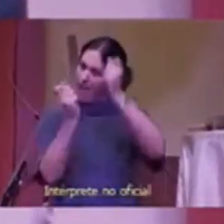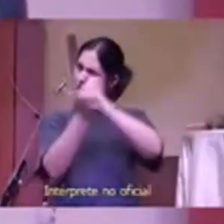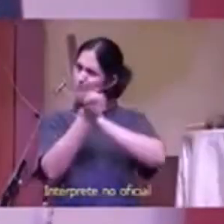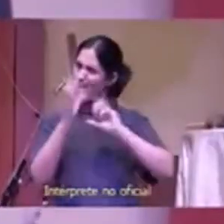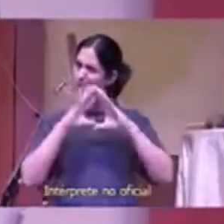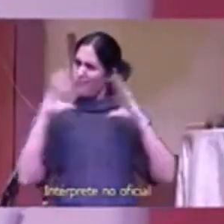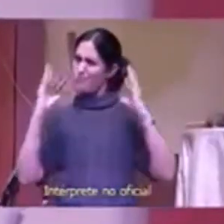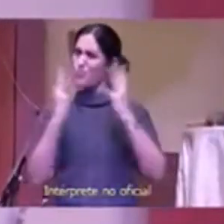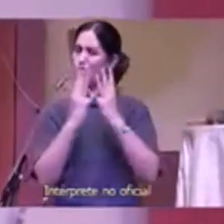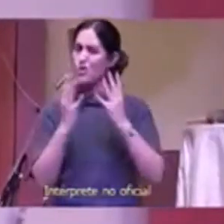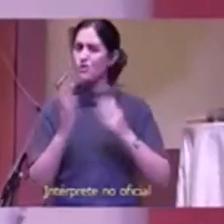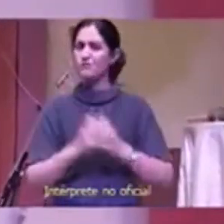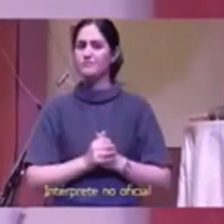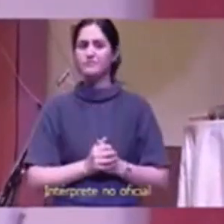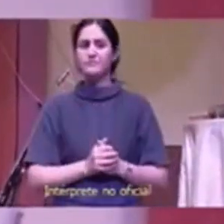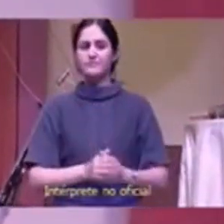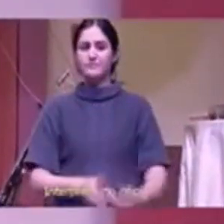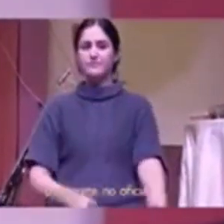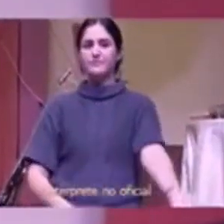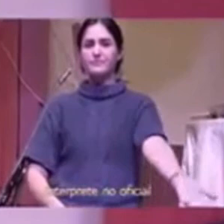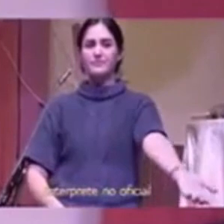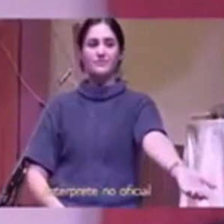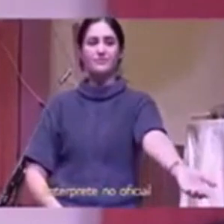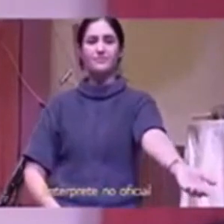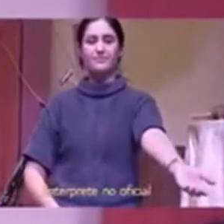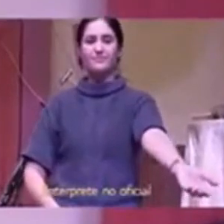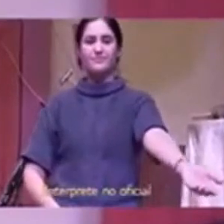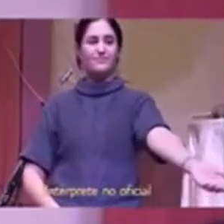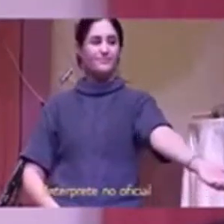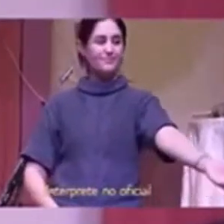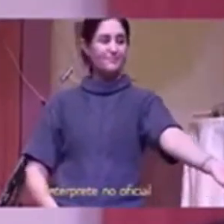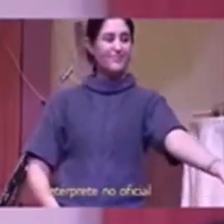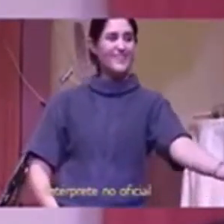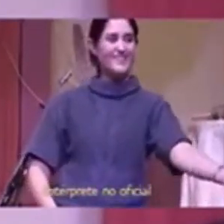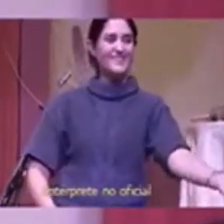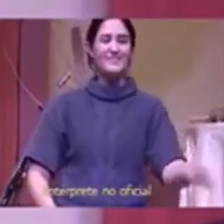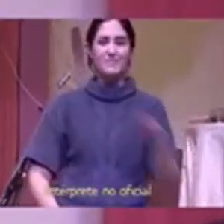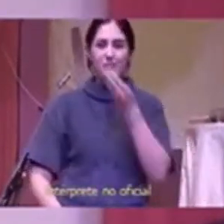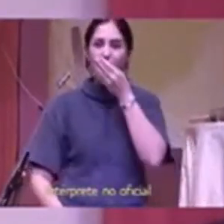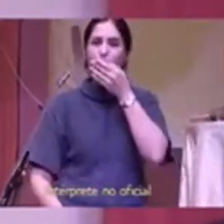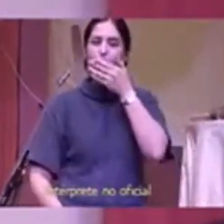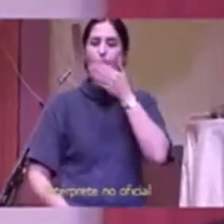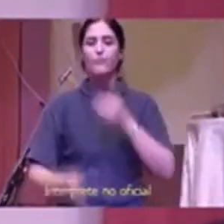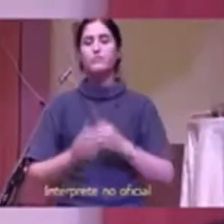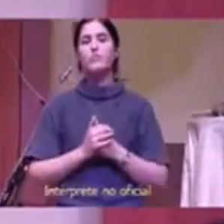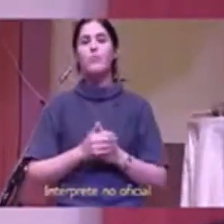haciendo tan bien. I think then we can be holistic light to the holistic